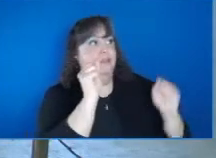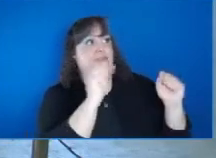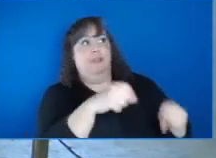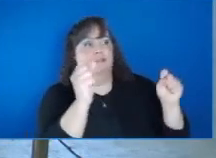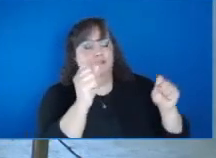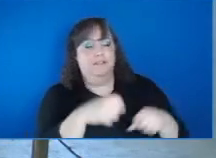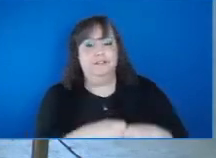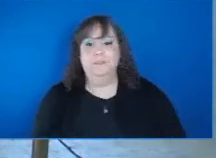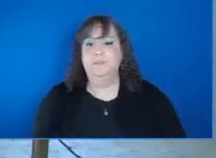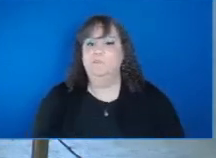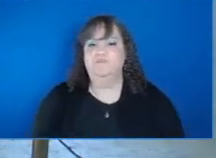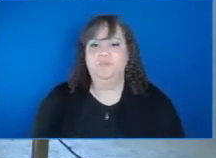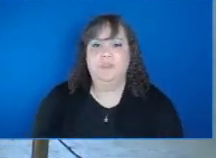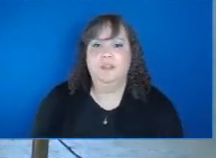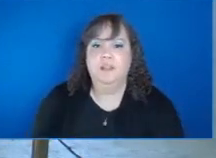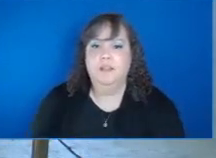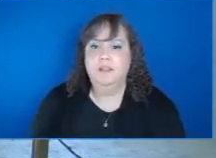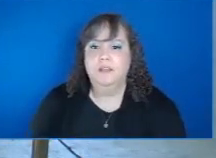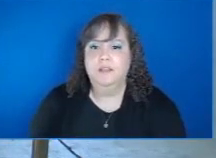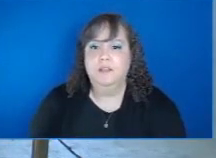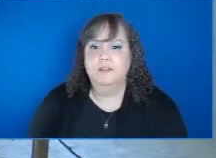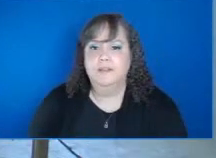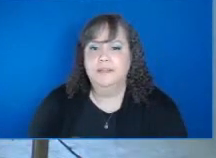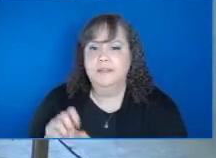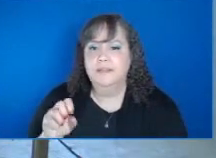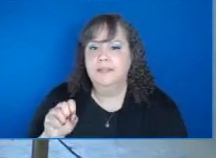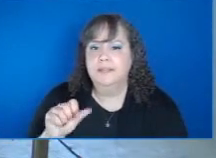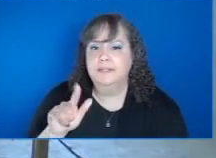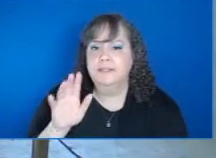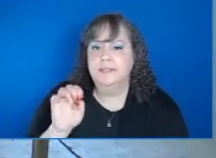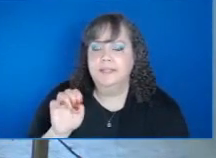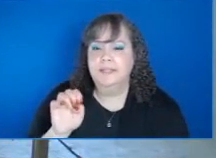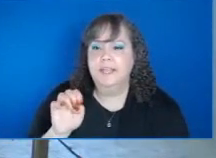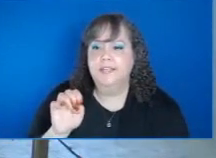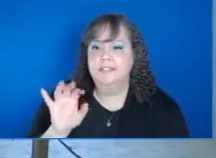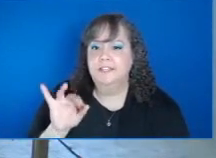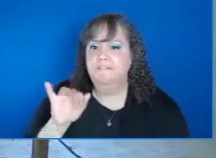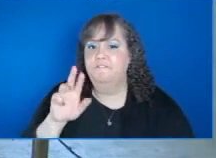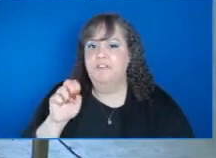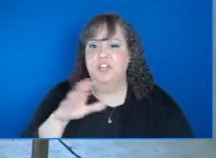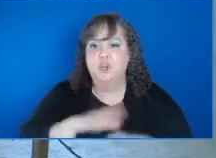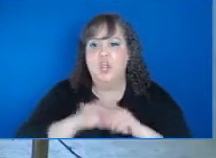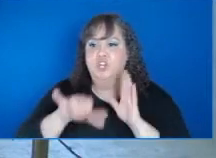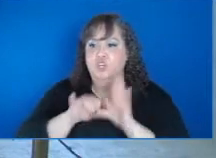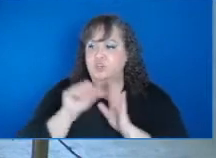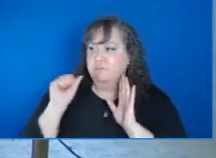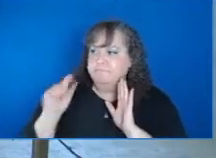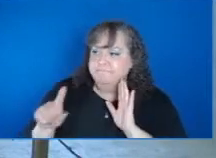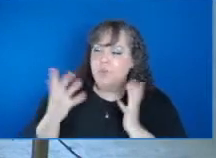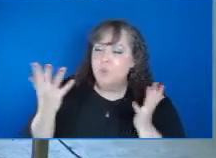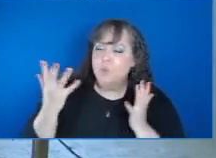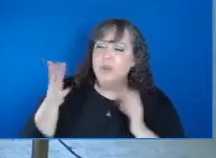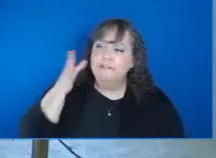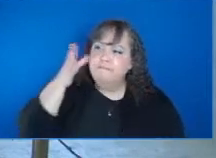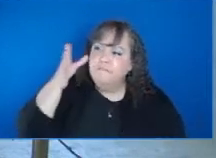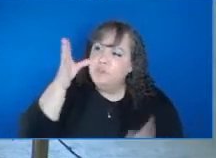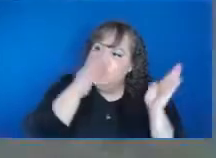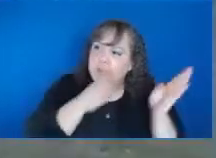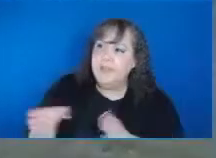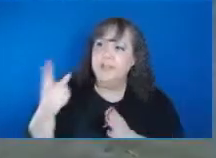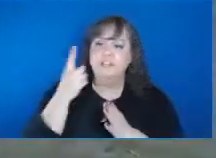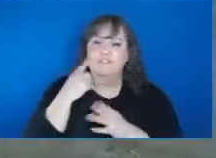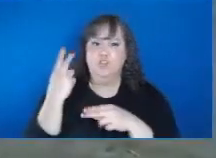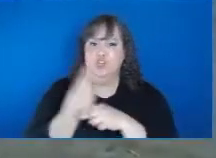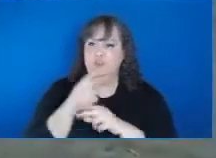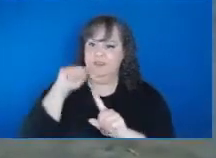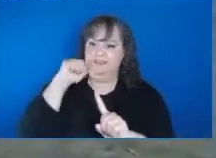Fire on YouTube, what are your future plans? I'm going to give this one to you, Lori. What are your future plans for the use of this new